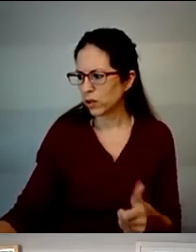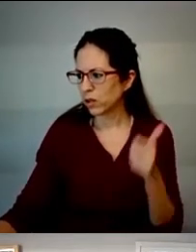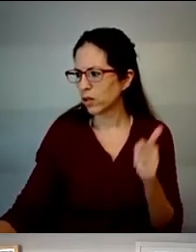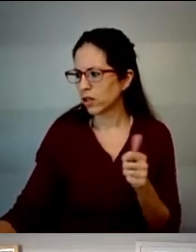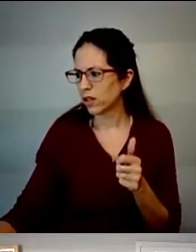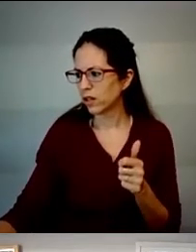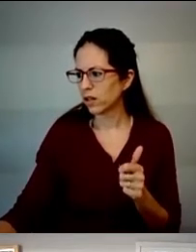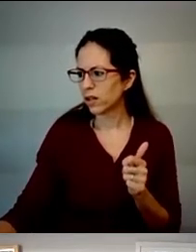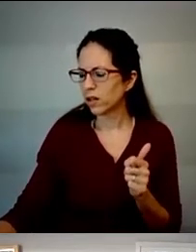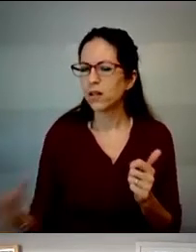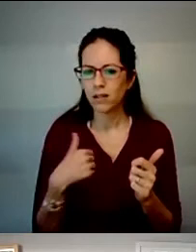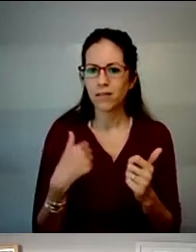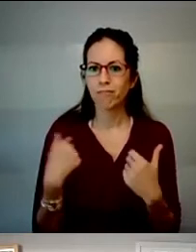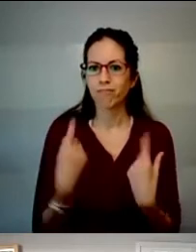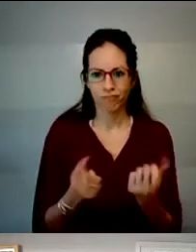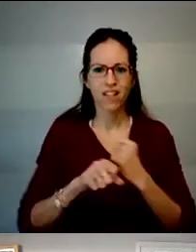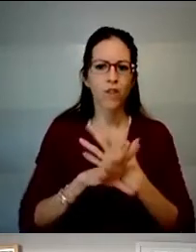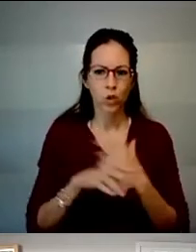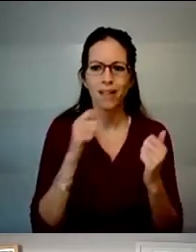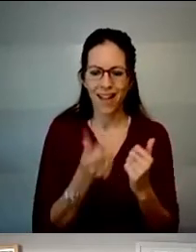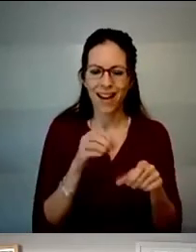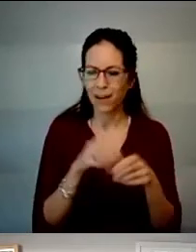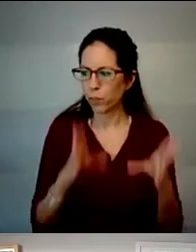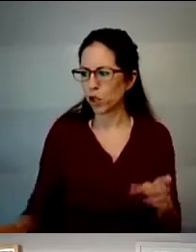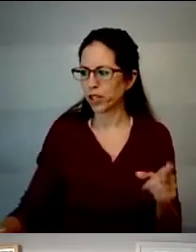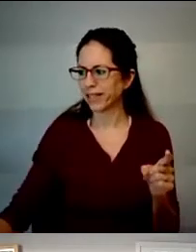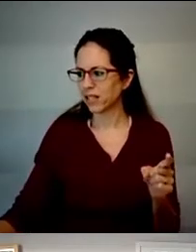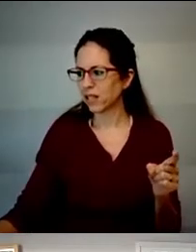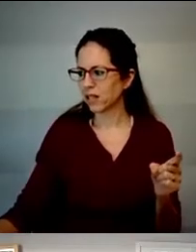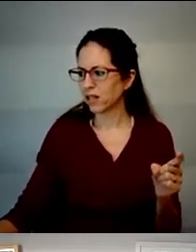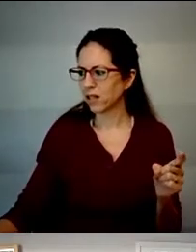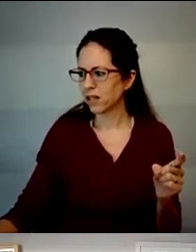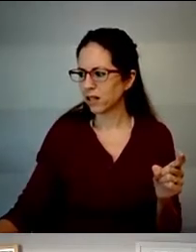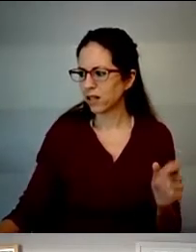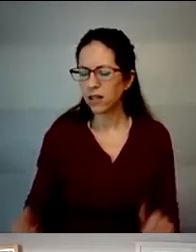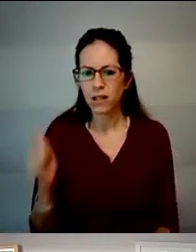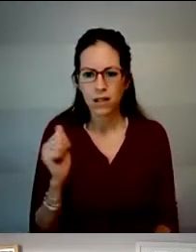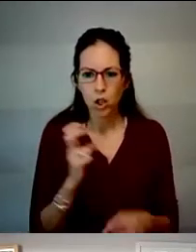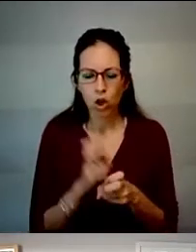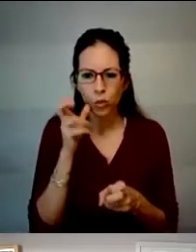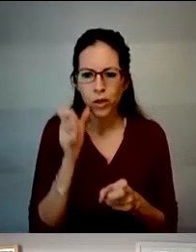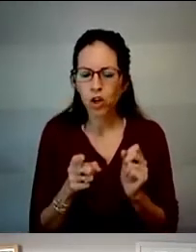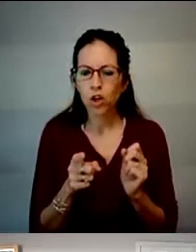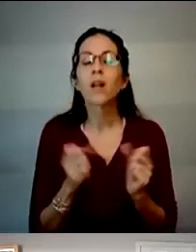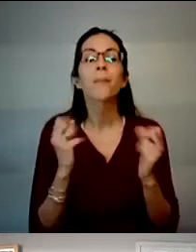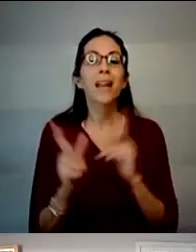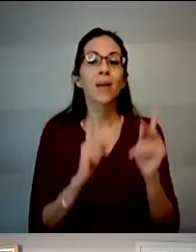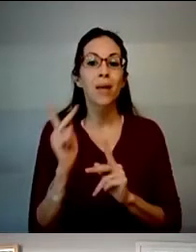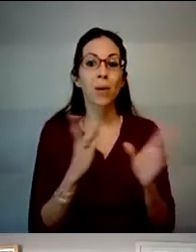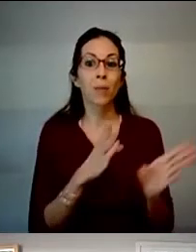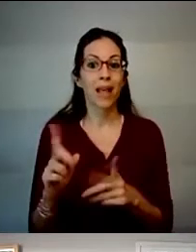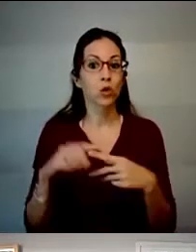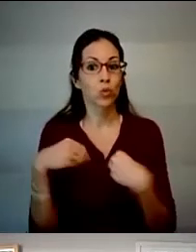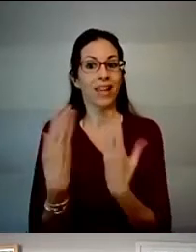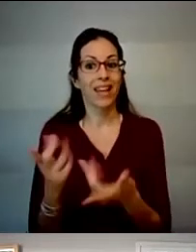have preferred it. But what I found this year, which was really interesting, was, you know, because a lot of people build giving into their plan, and we always